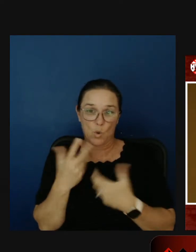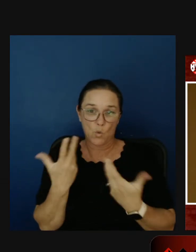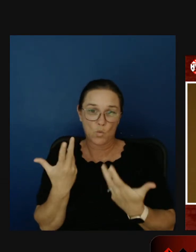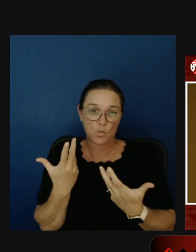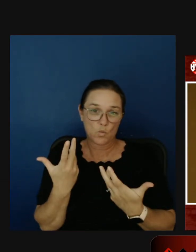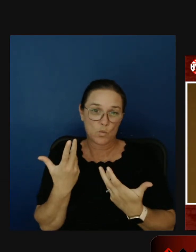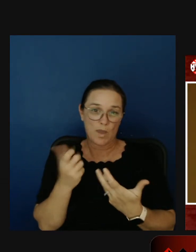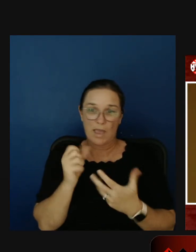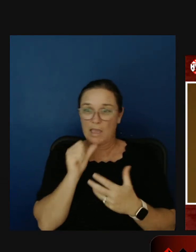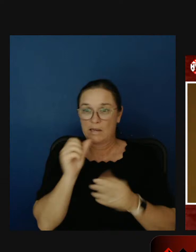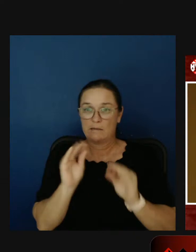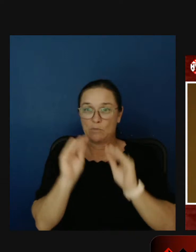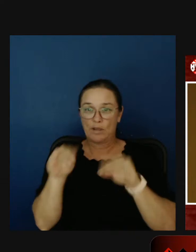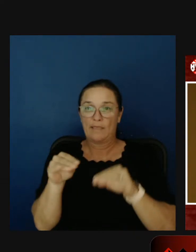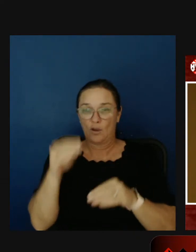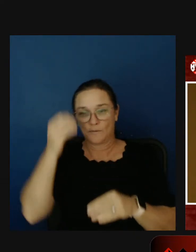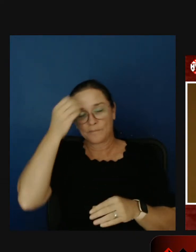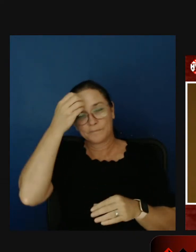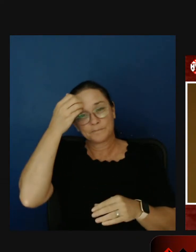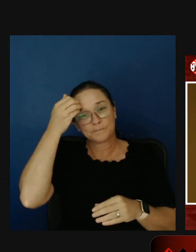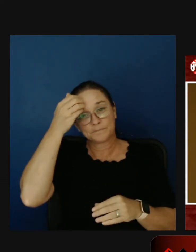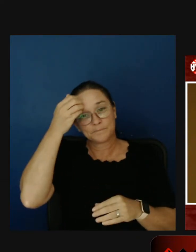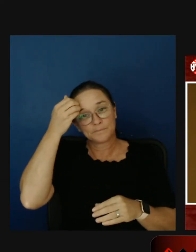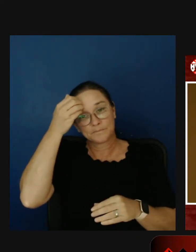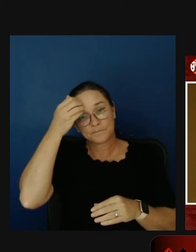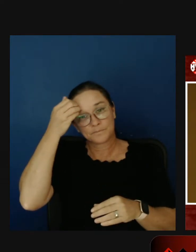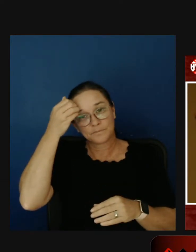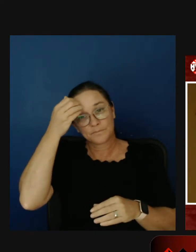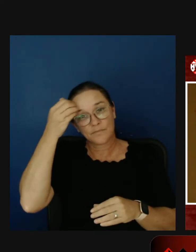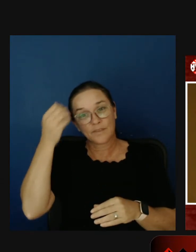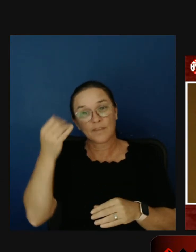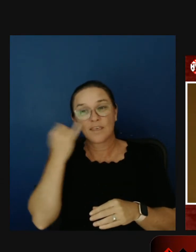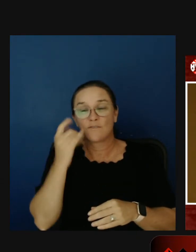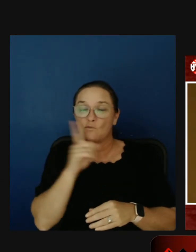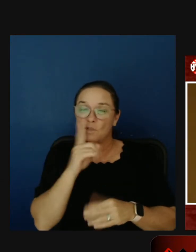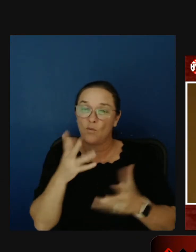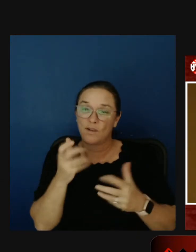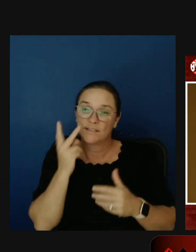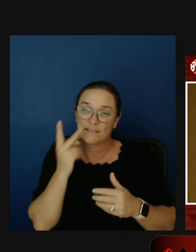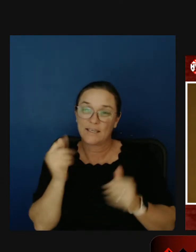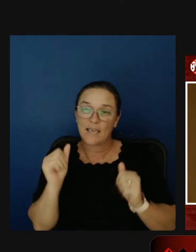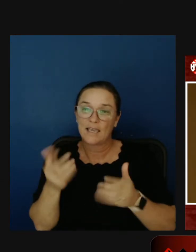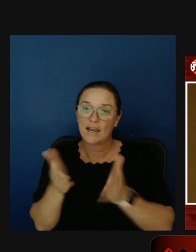here, but I can ask a colleague if you really want to see it.